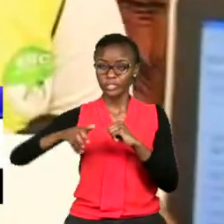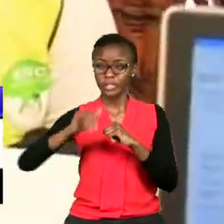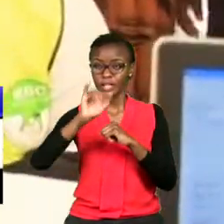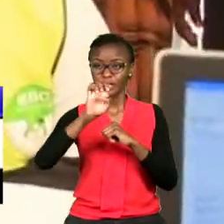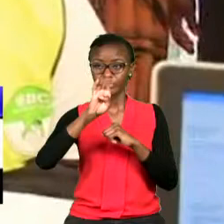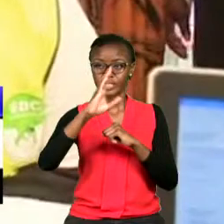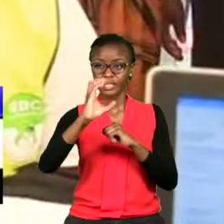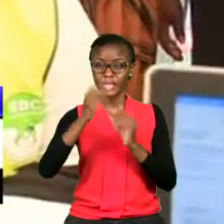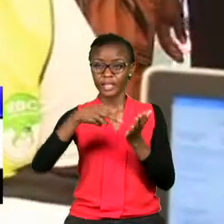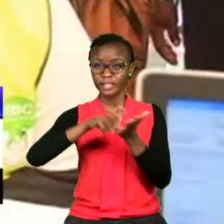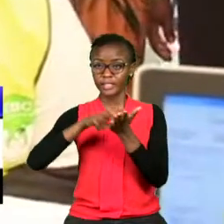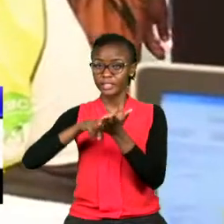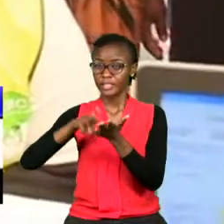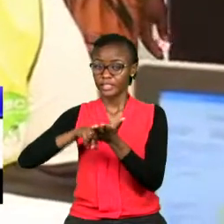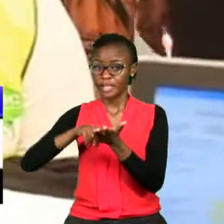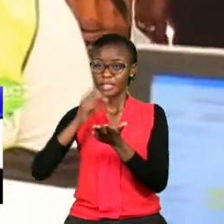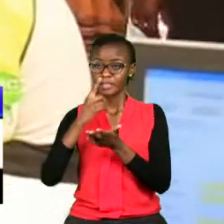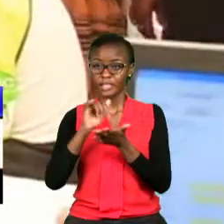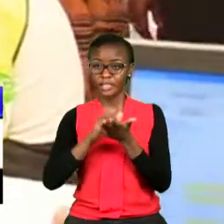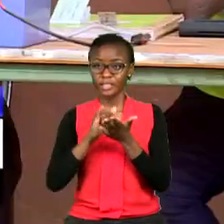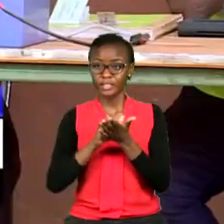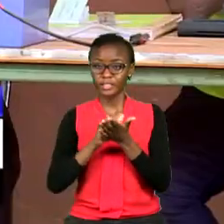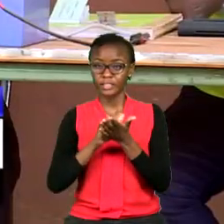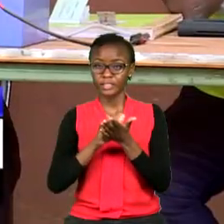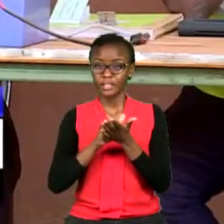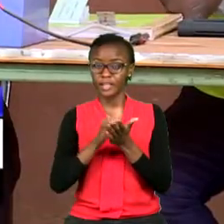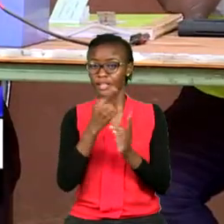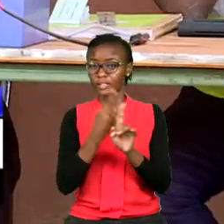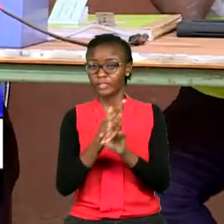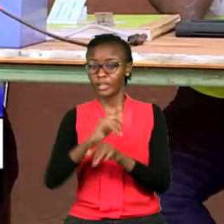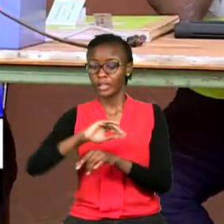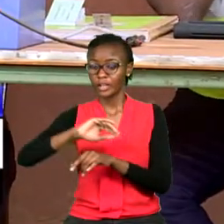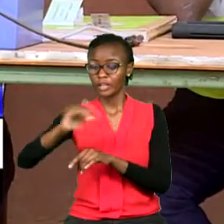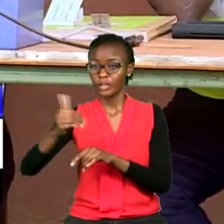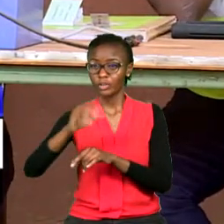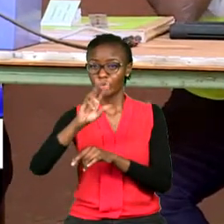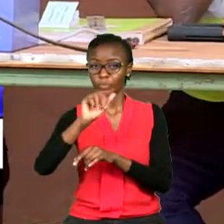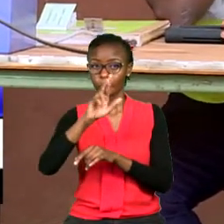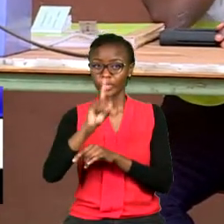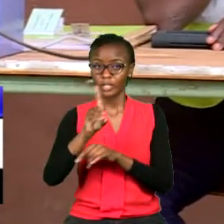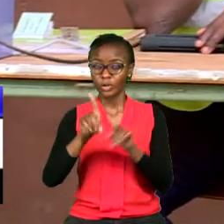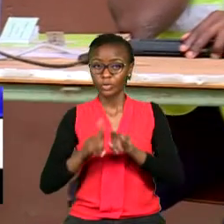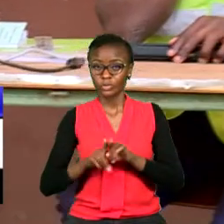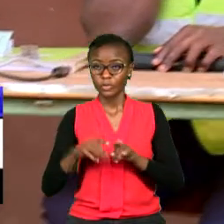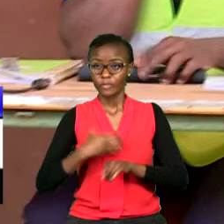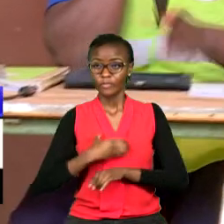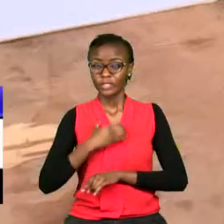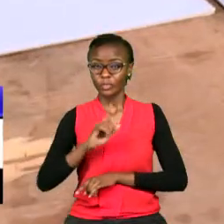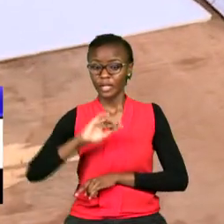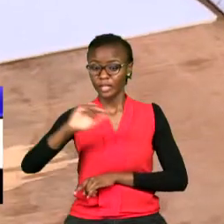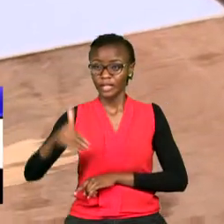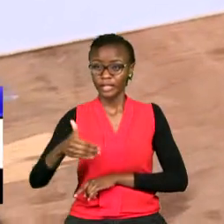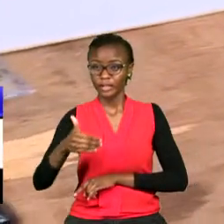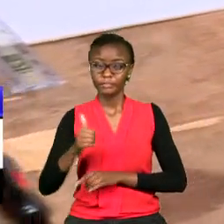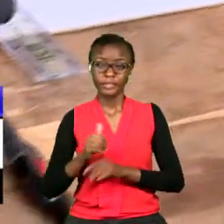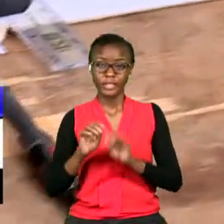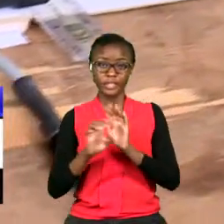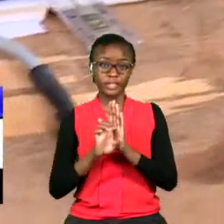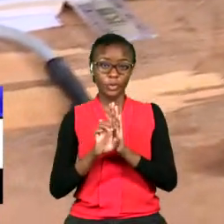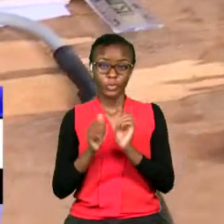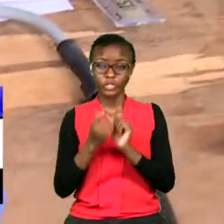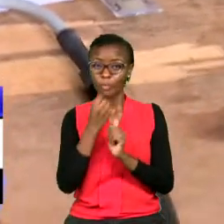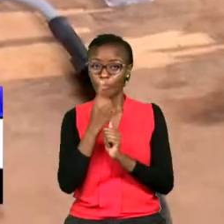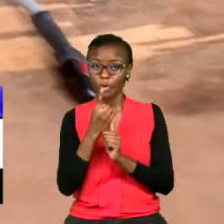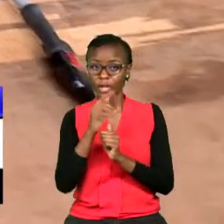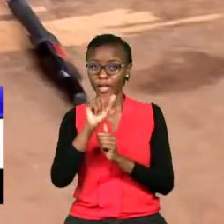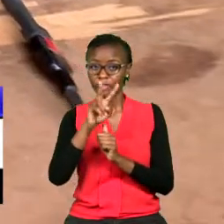IEBC registrars were stationed at every ward. We visited one of the wards in Nairobi County at the Moi Avenue Primary